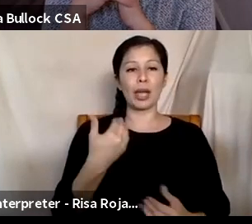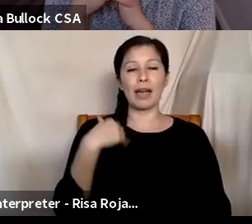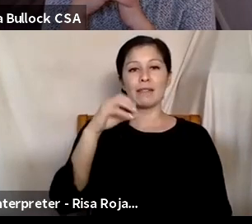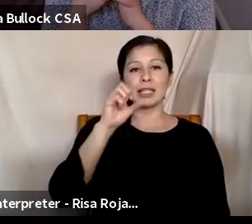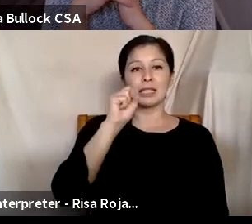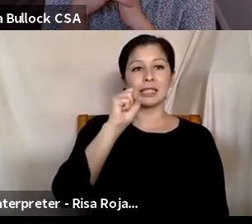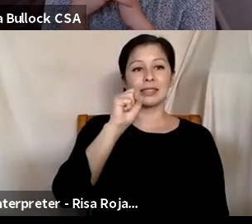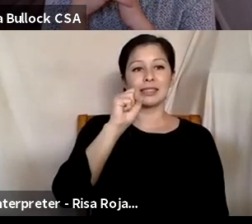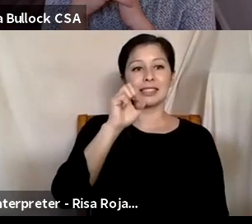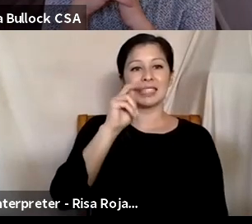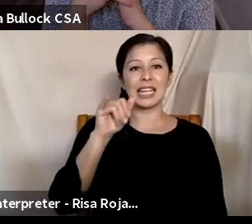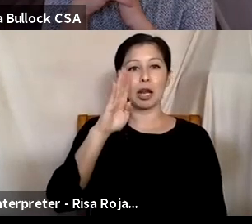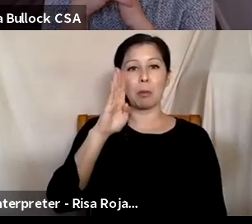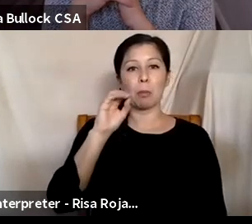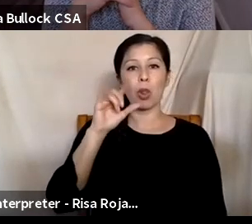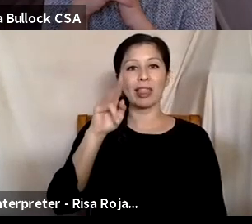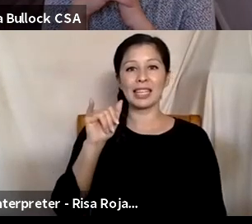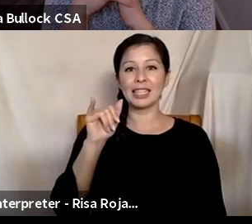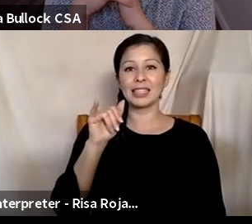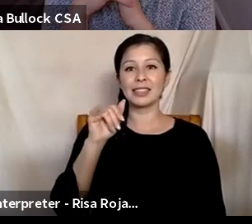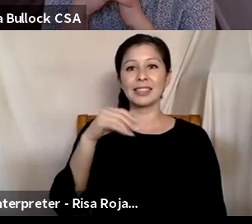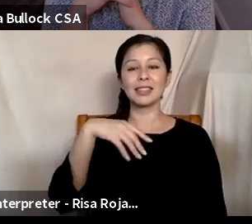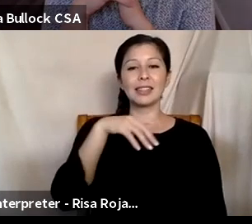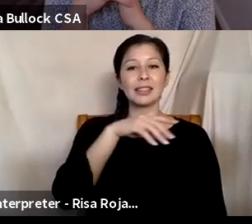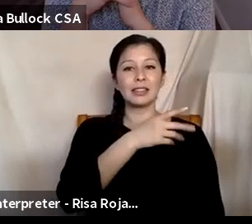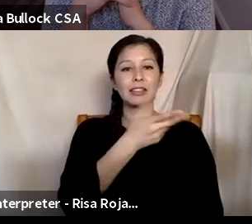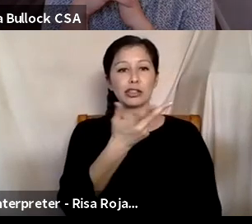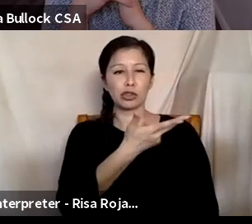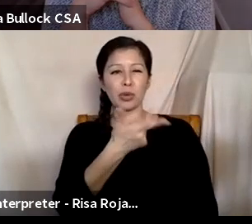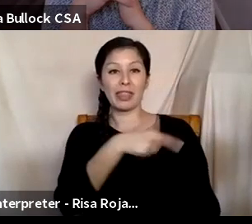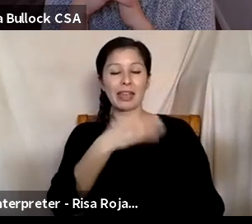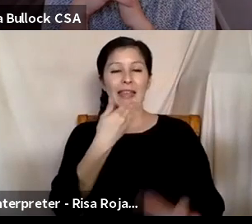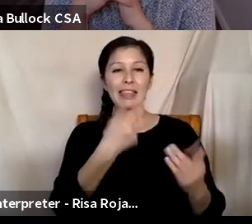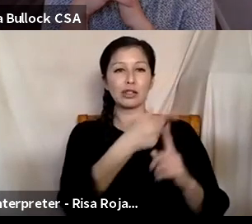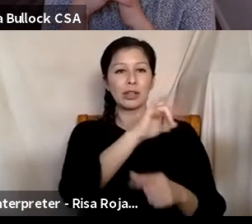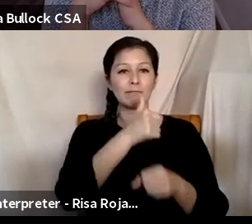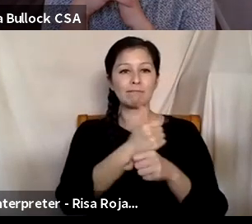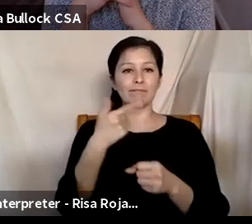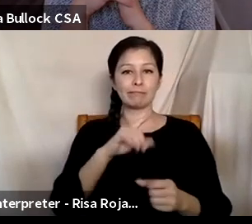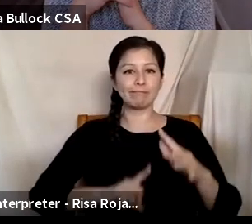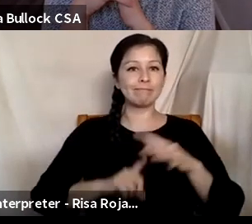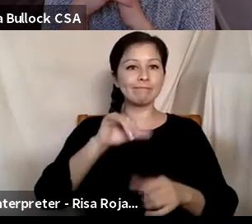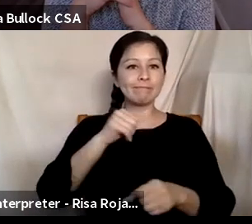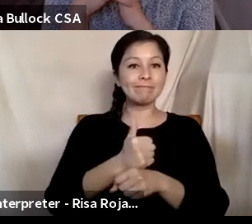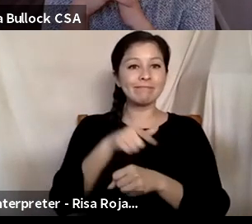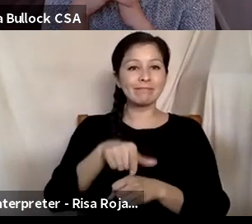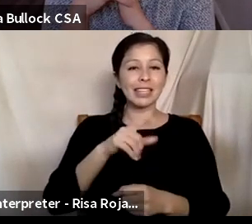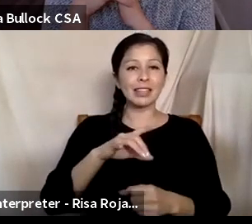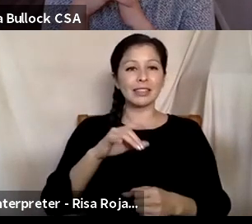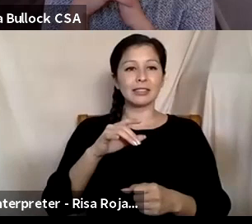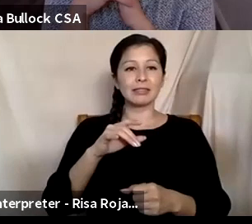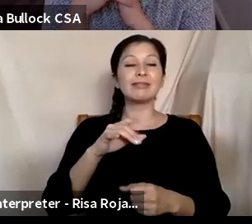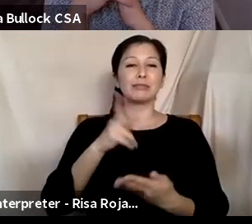Bowling, Jenny Liu, and Rich Mento. They are the ones who helped to make the magic for today and bring it to fruition and putting this program